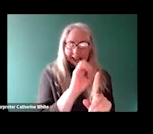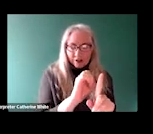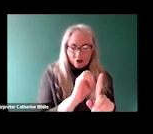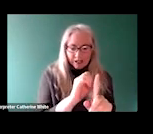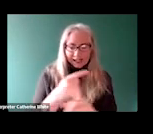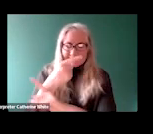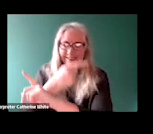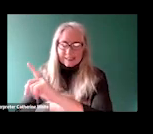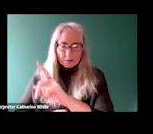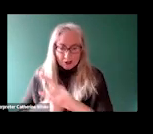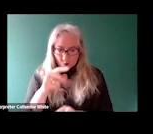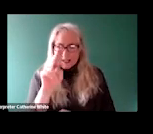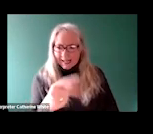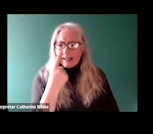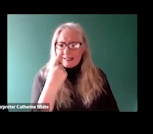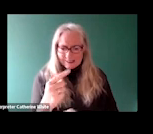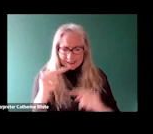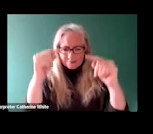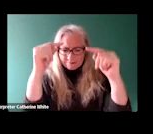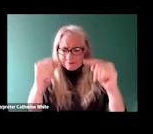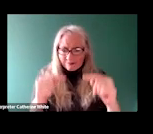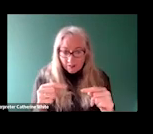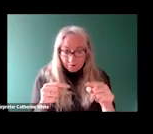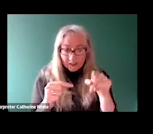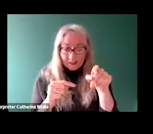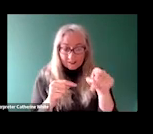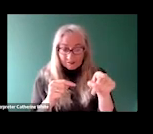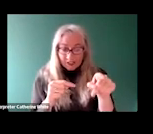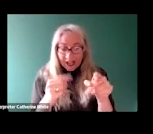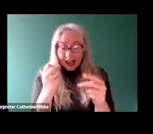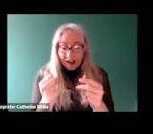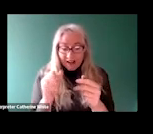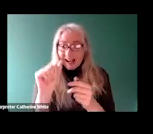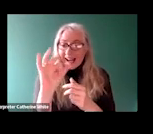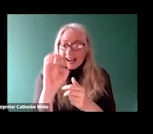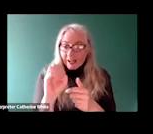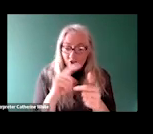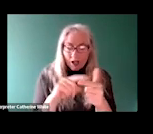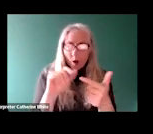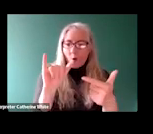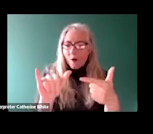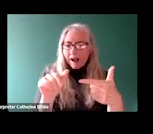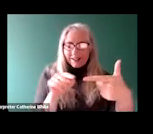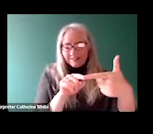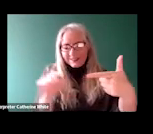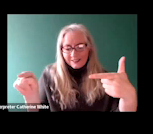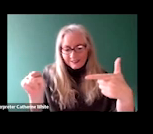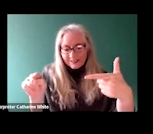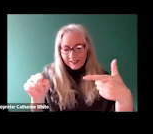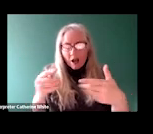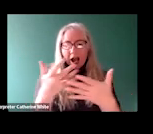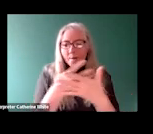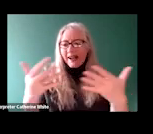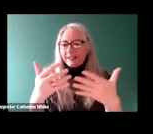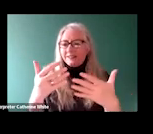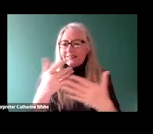disability. You can see on the x-axis there we have aging, and on the y-axis the prevalence of disability.